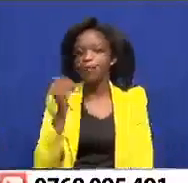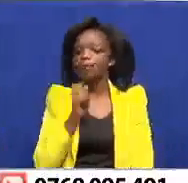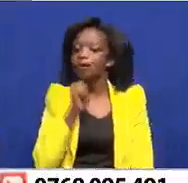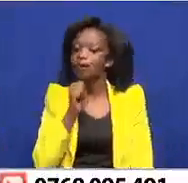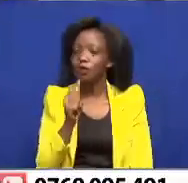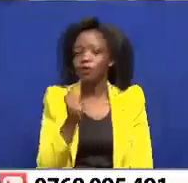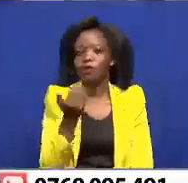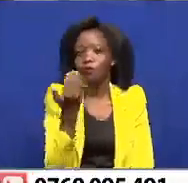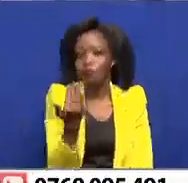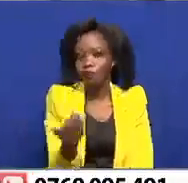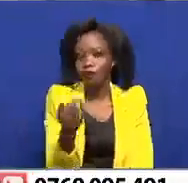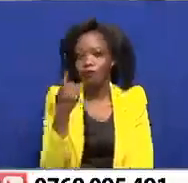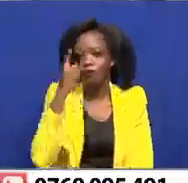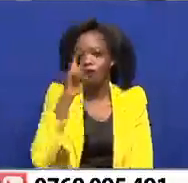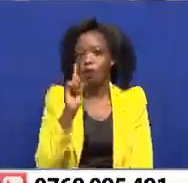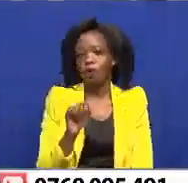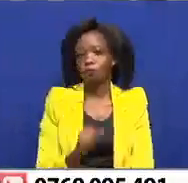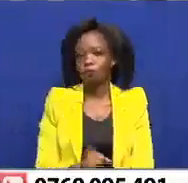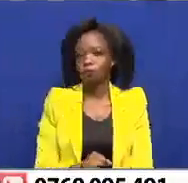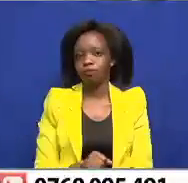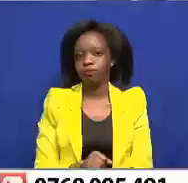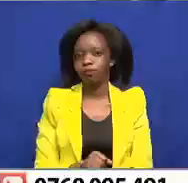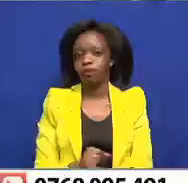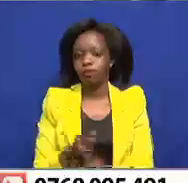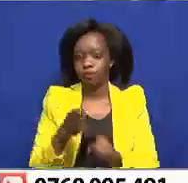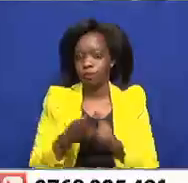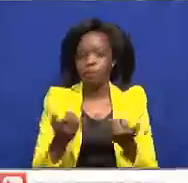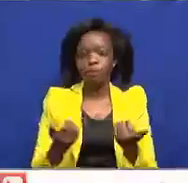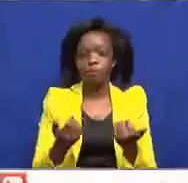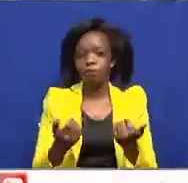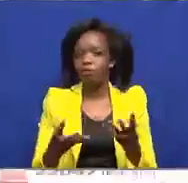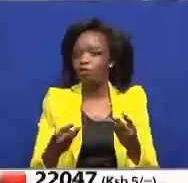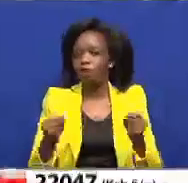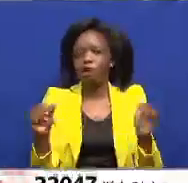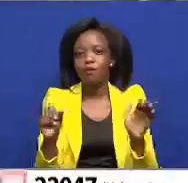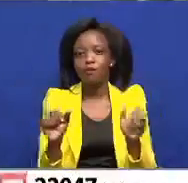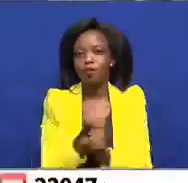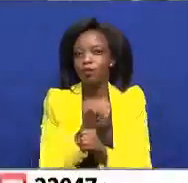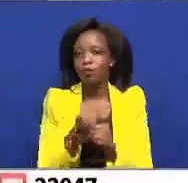one. The wait seems to be far from being over.